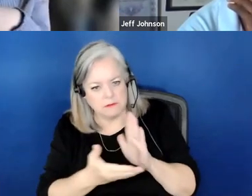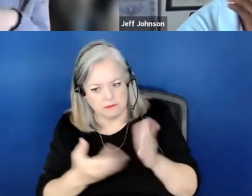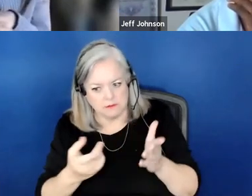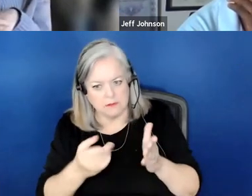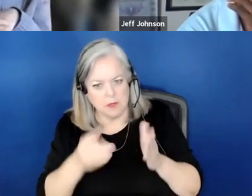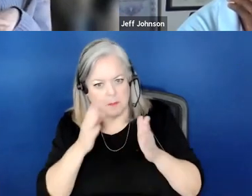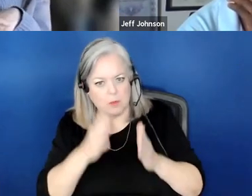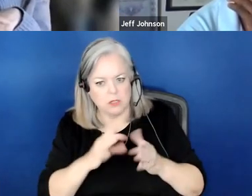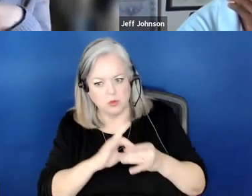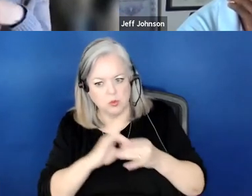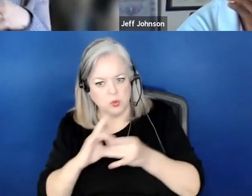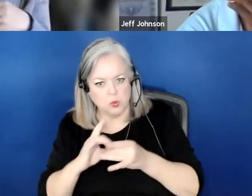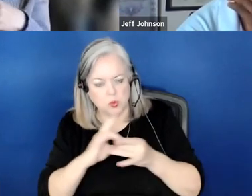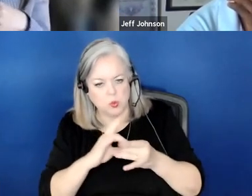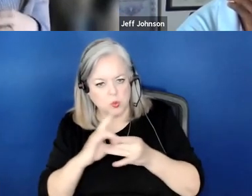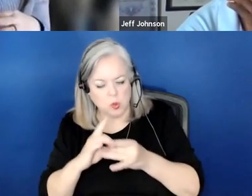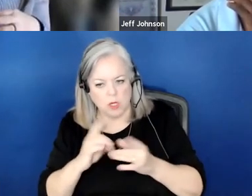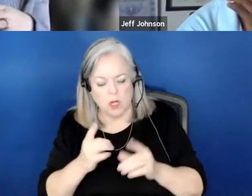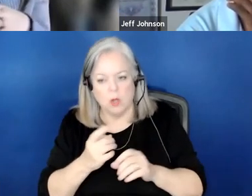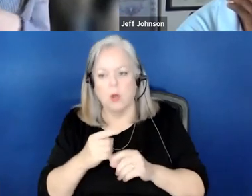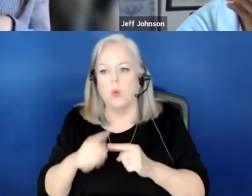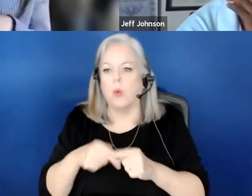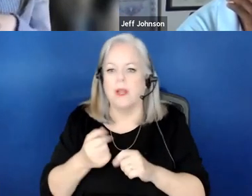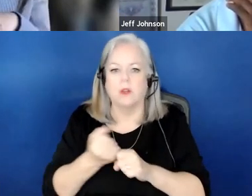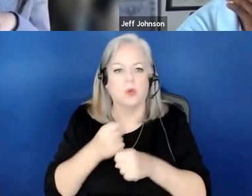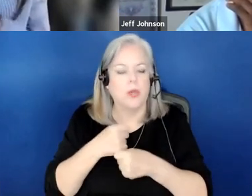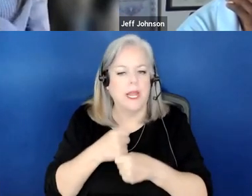developing tools, apps,